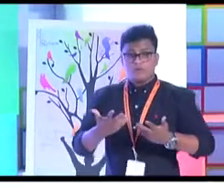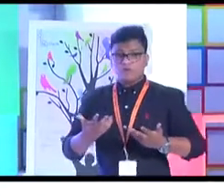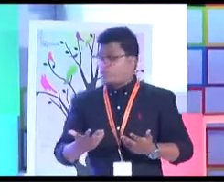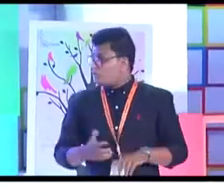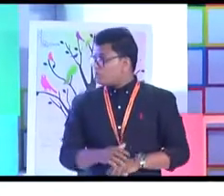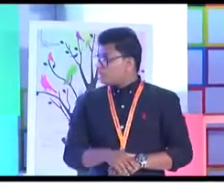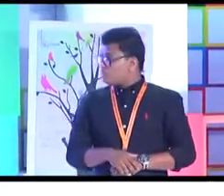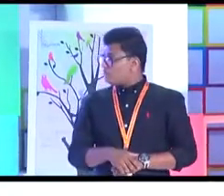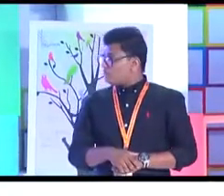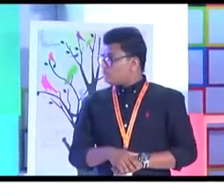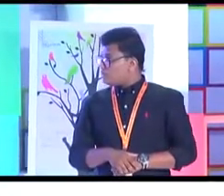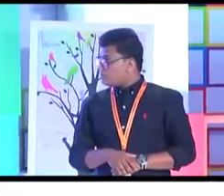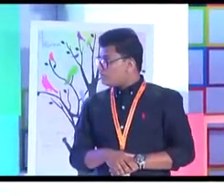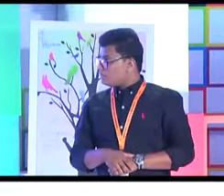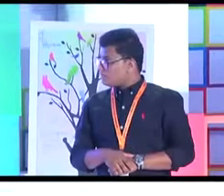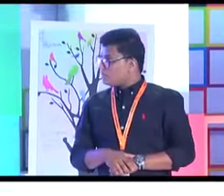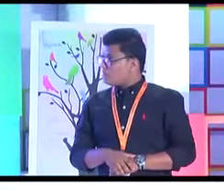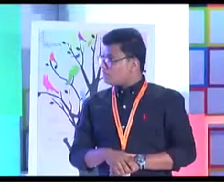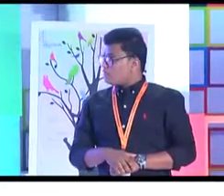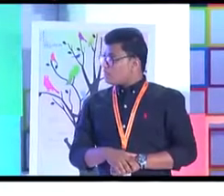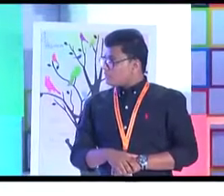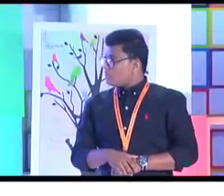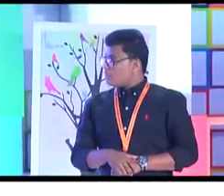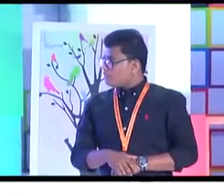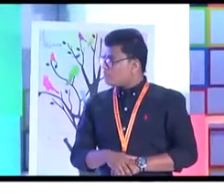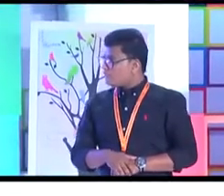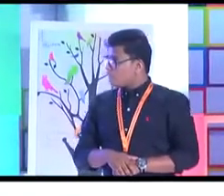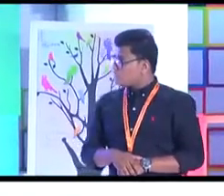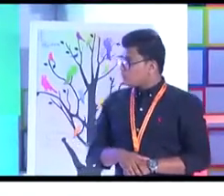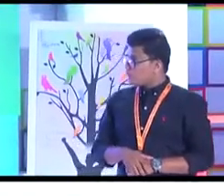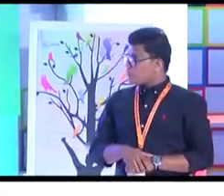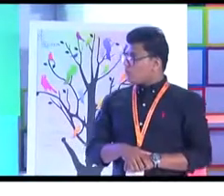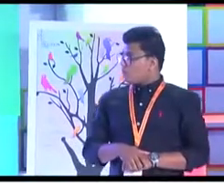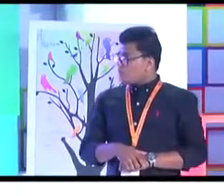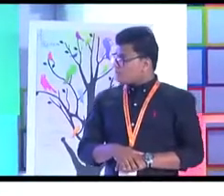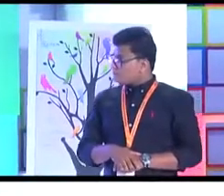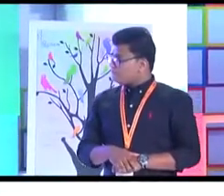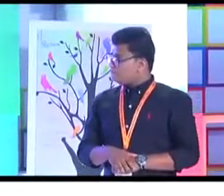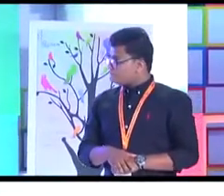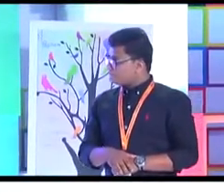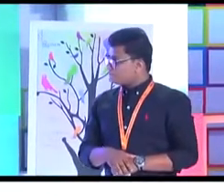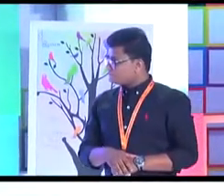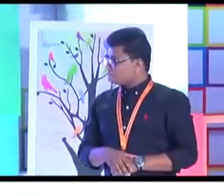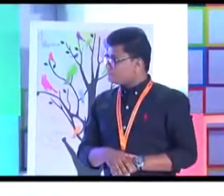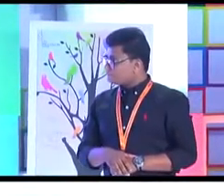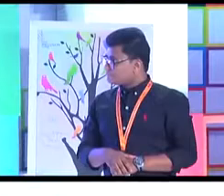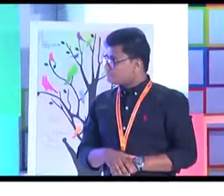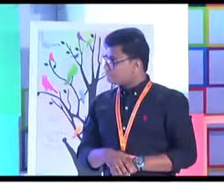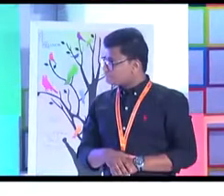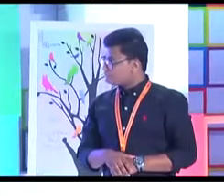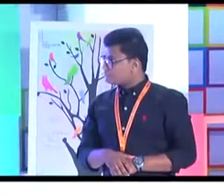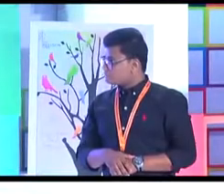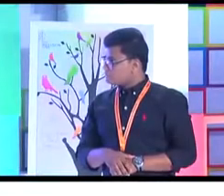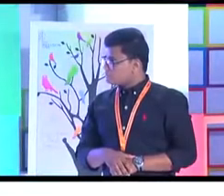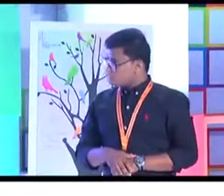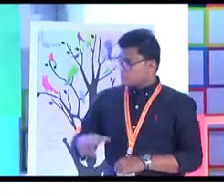above this body. I gone beyond this body. Because, you know, to make it more simple, when I get